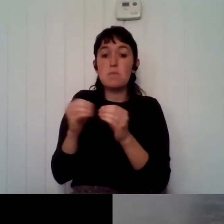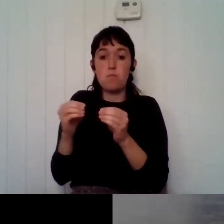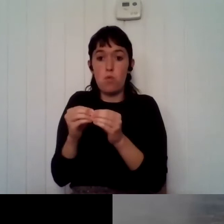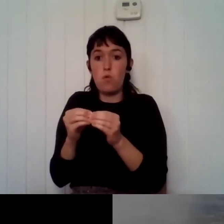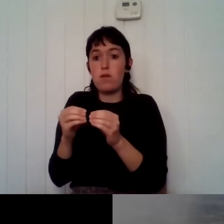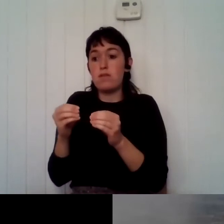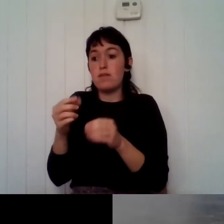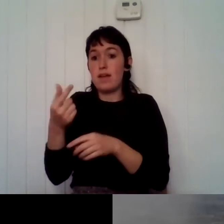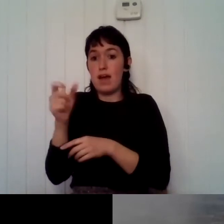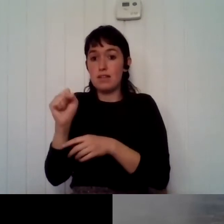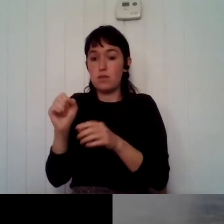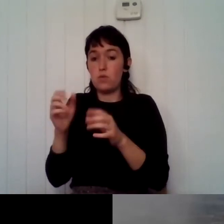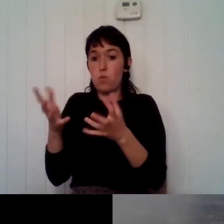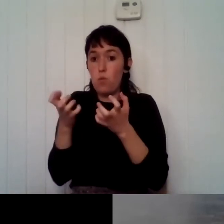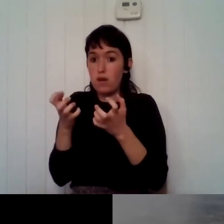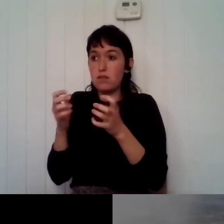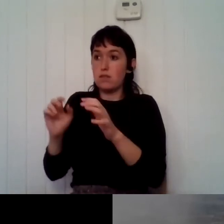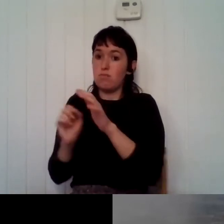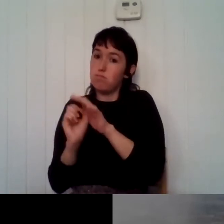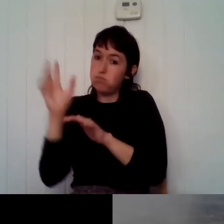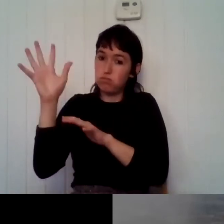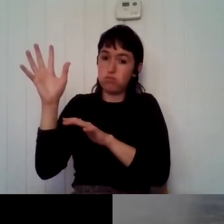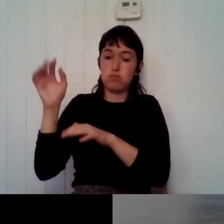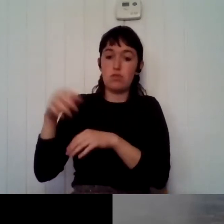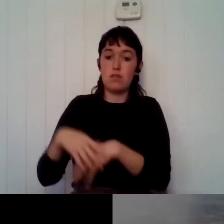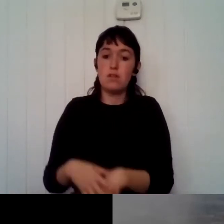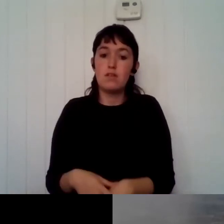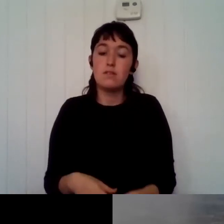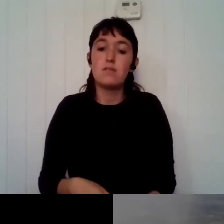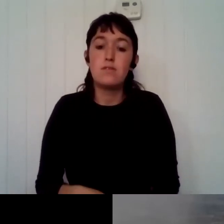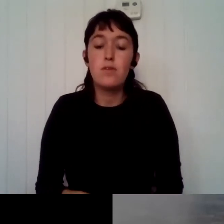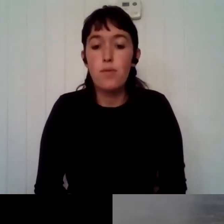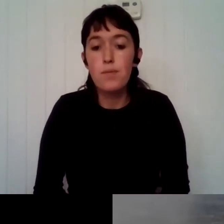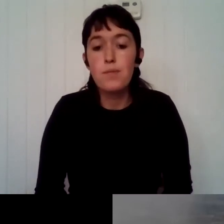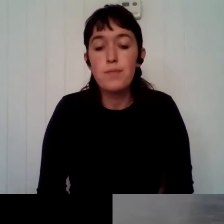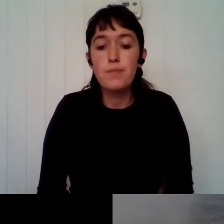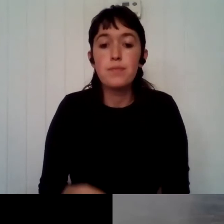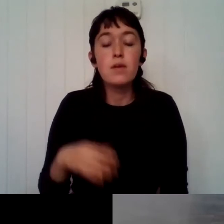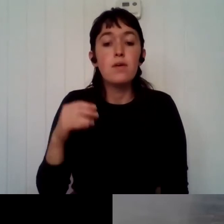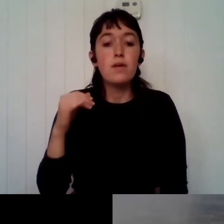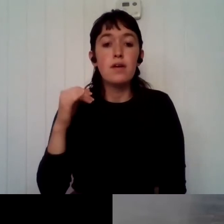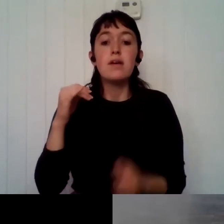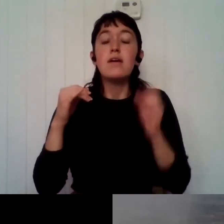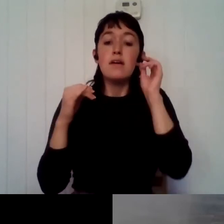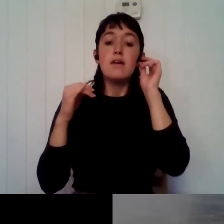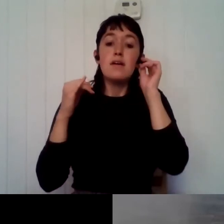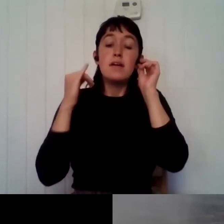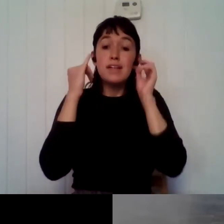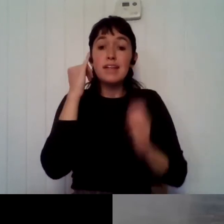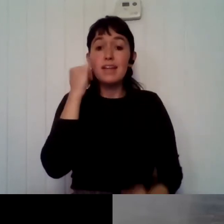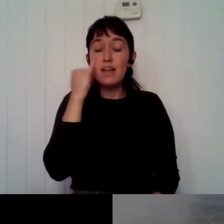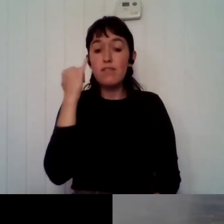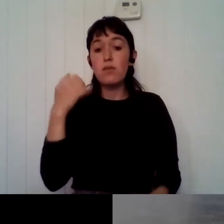like a Coca-Cola bottle. So if you screw it shut and then you shake it, then all that gas wants to come